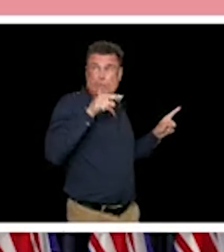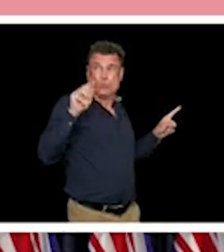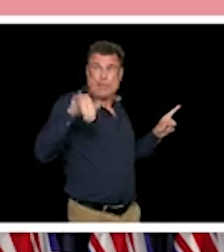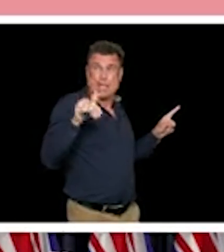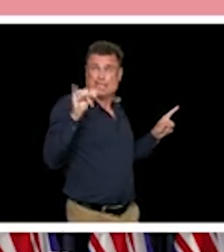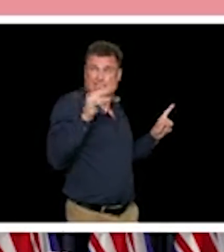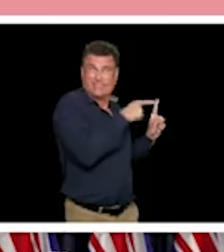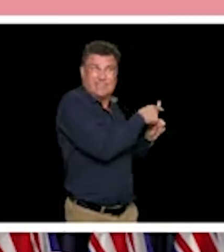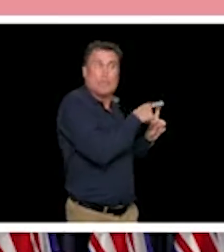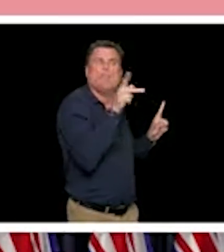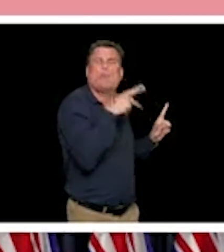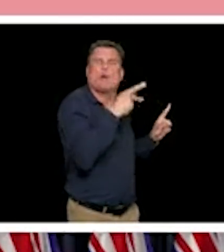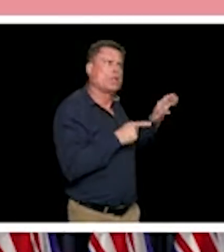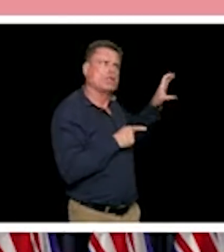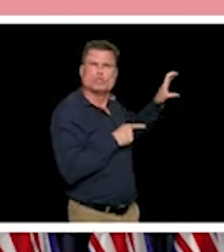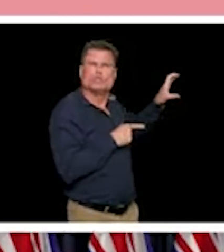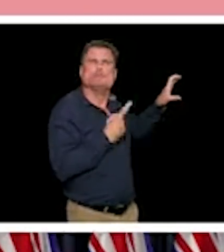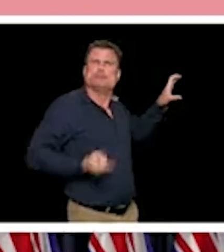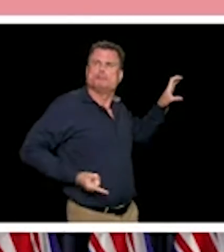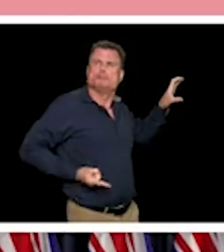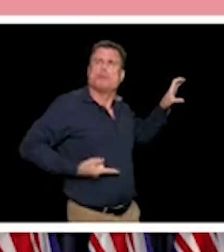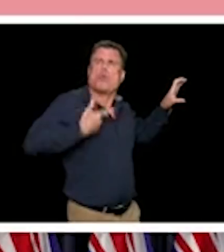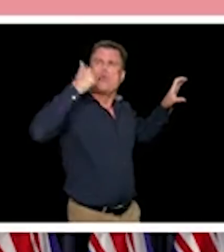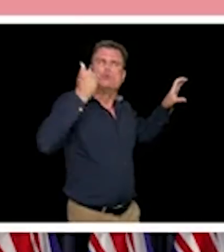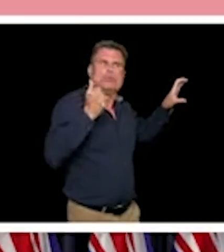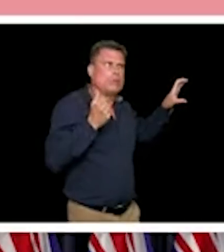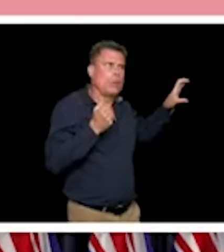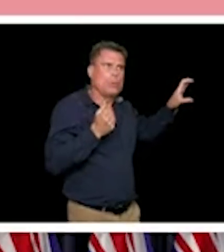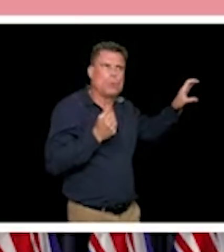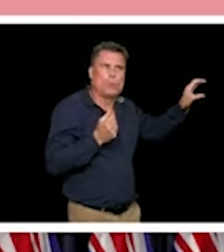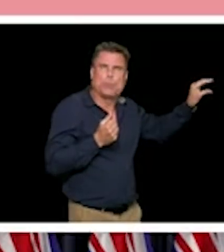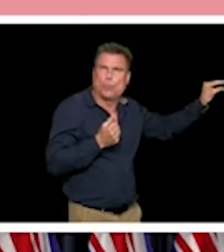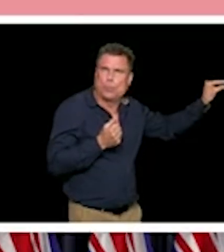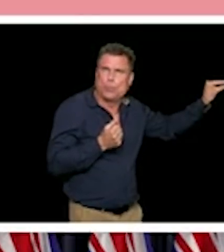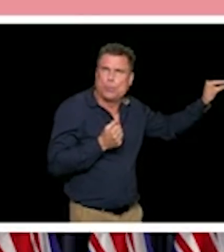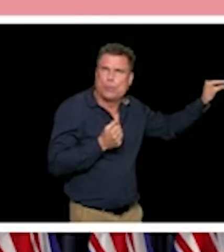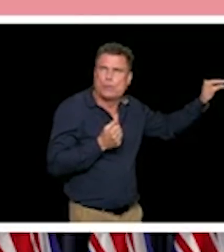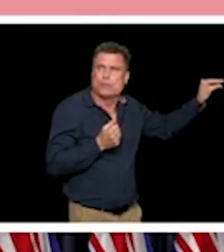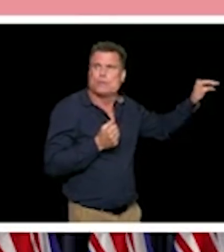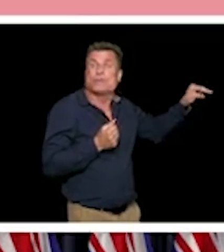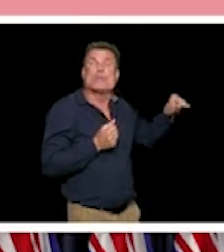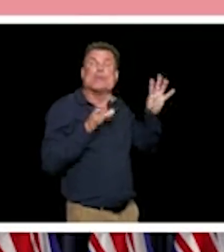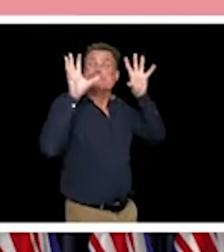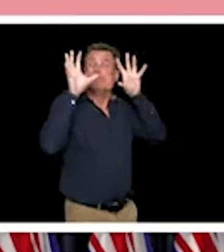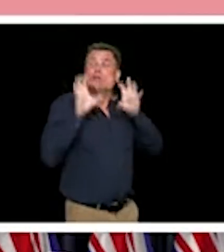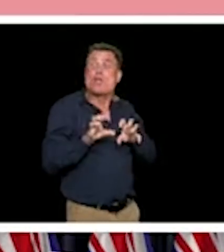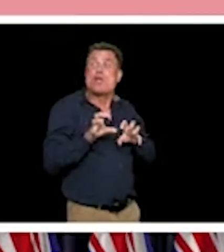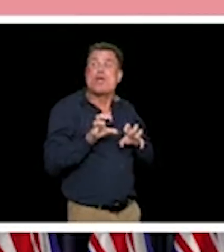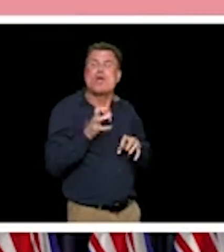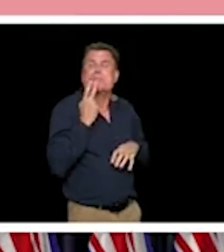were the healthcare workers providing care, and older people. And as we moved into phase 2 of our pandemic here in BC,